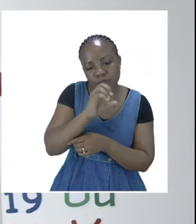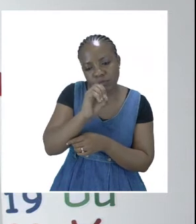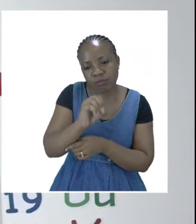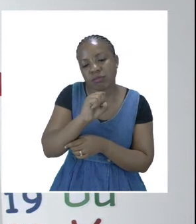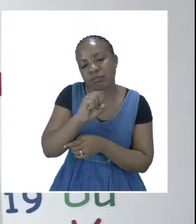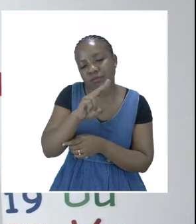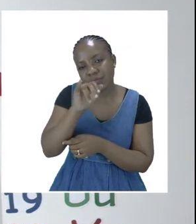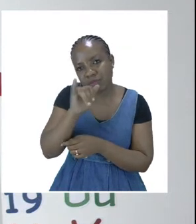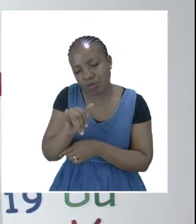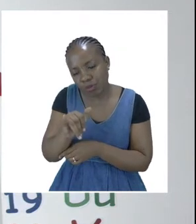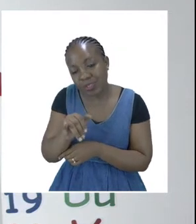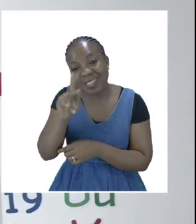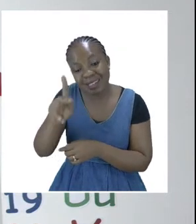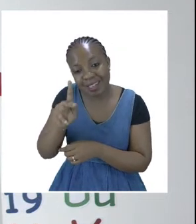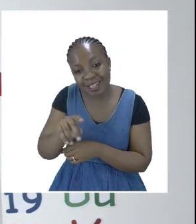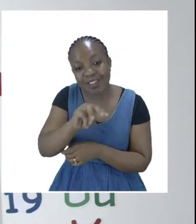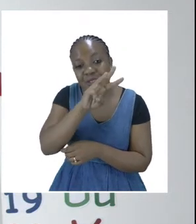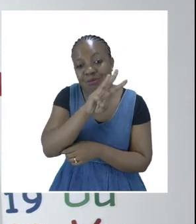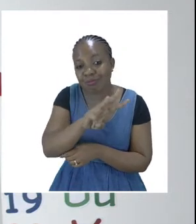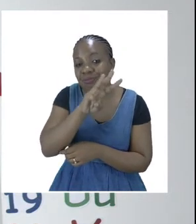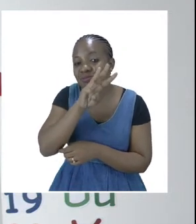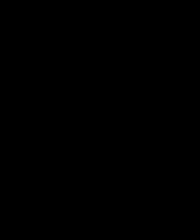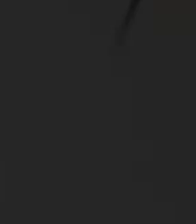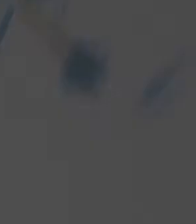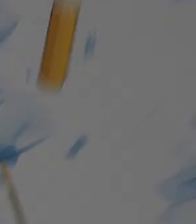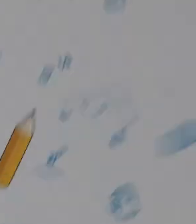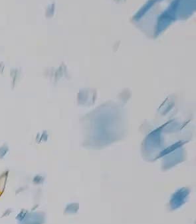our website, Zoshi Online.